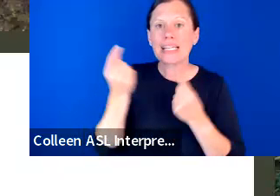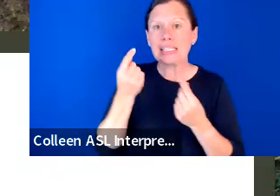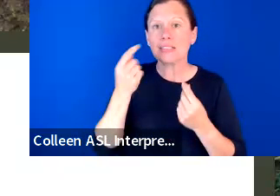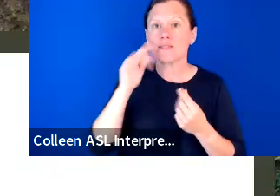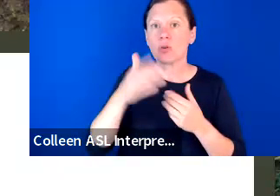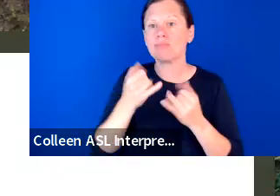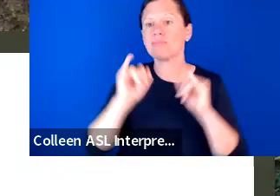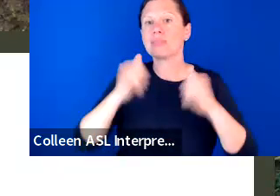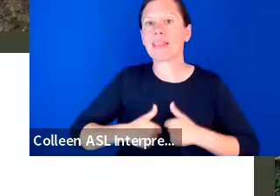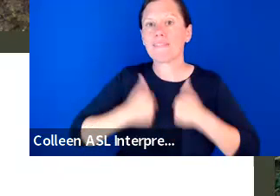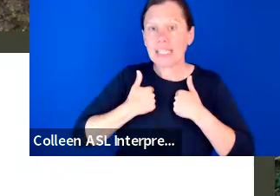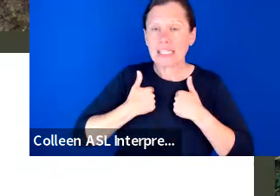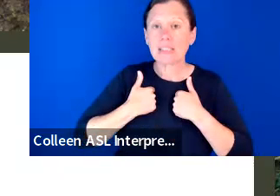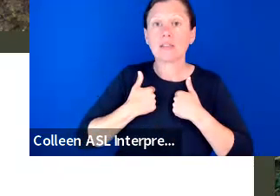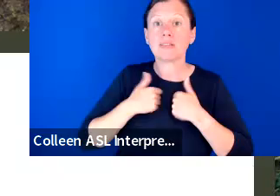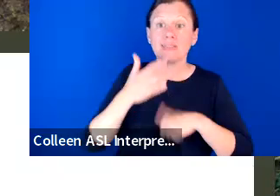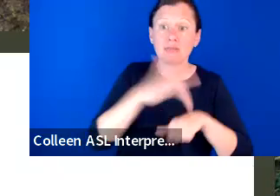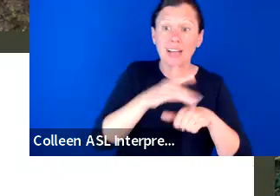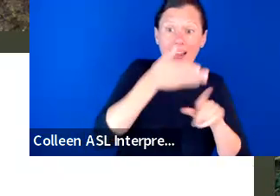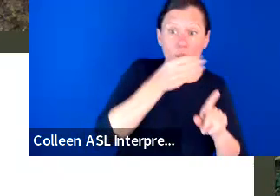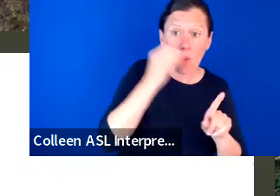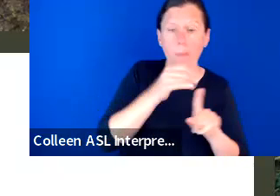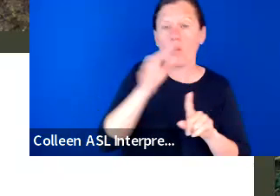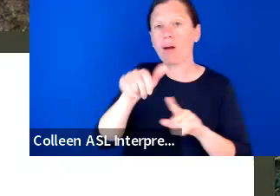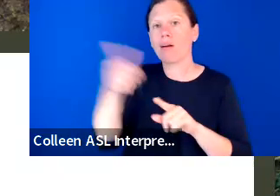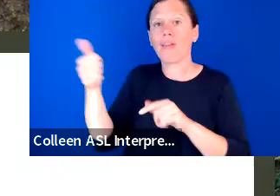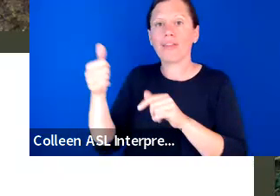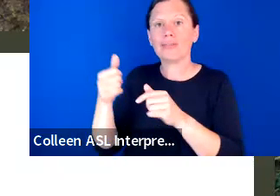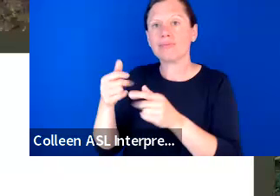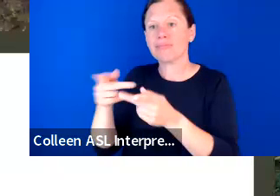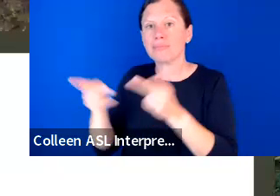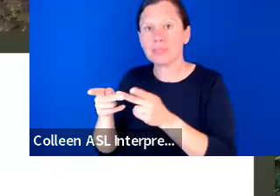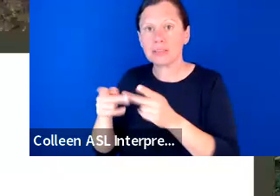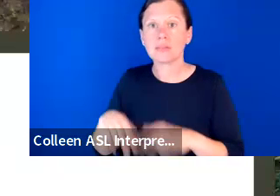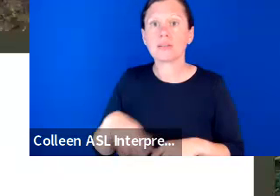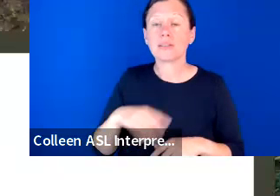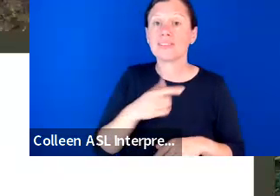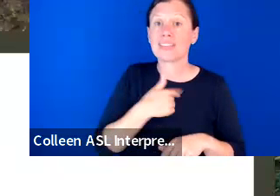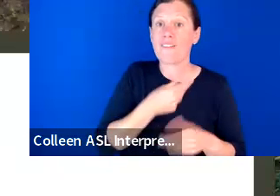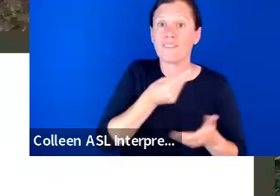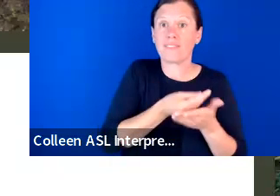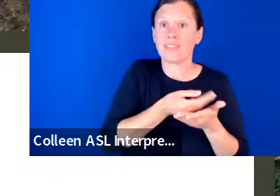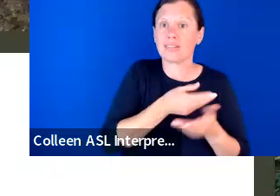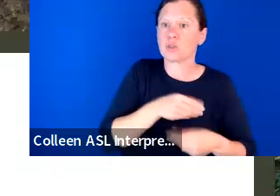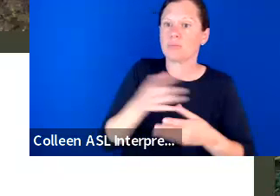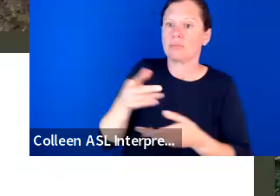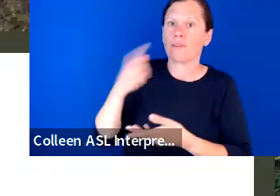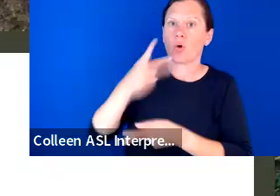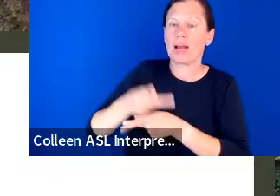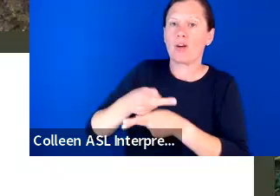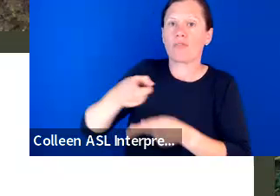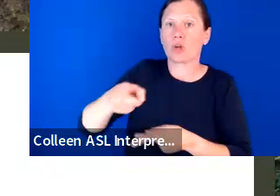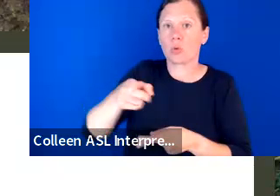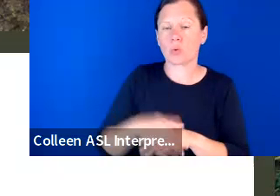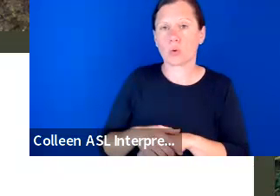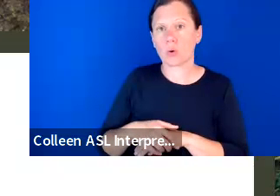workplace, where your coworkers are often working caregivers and would otherwise be struggling without the support that something like this would